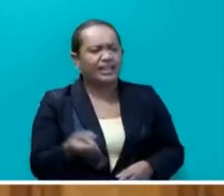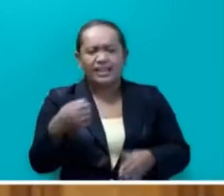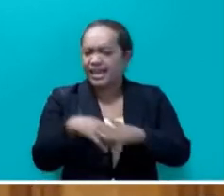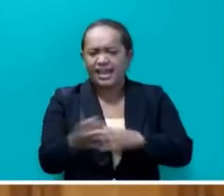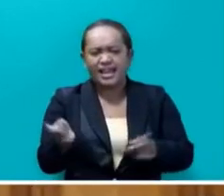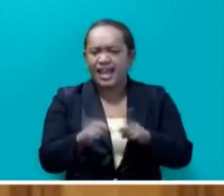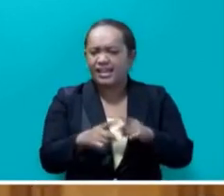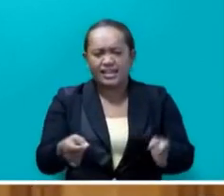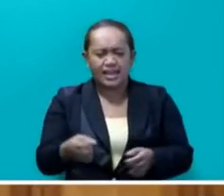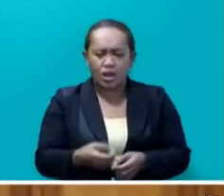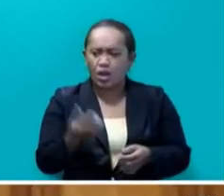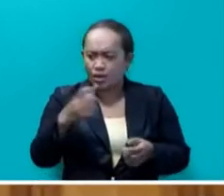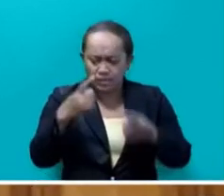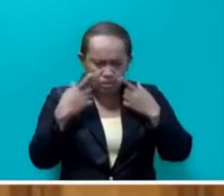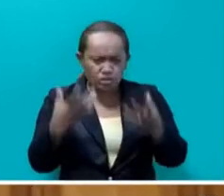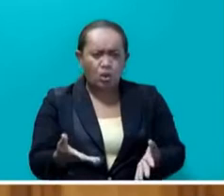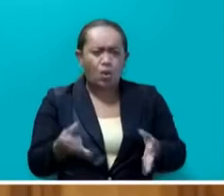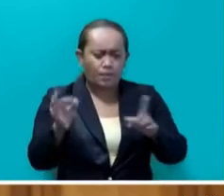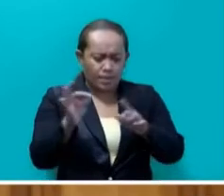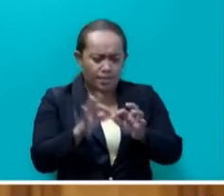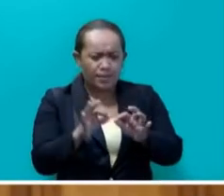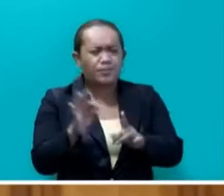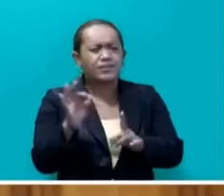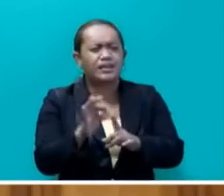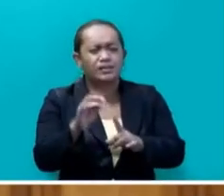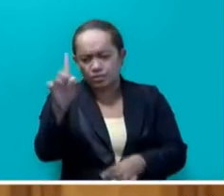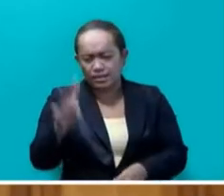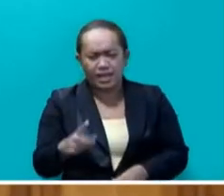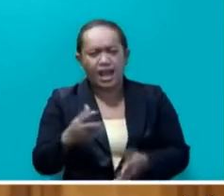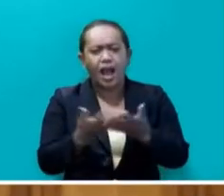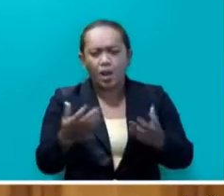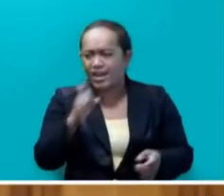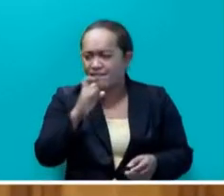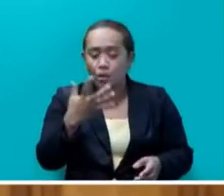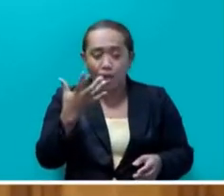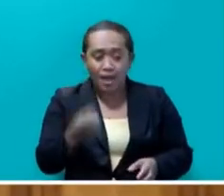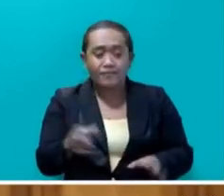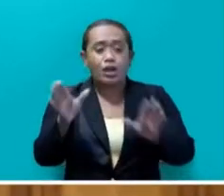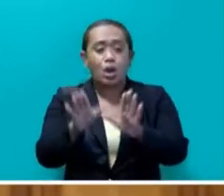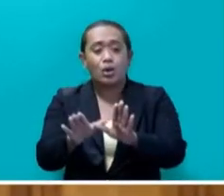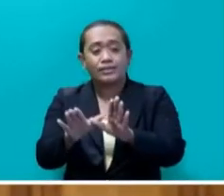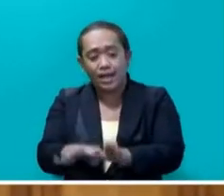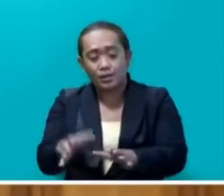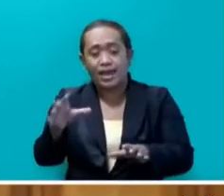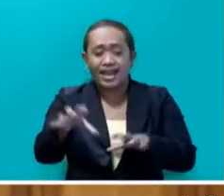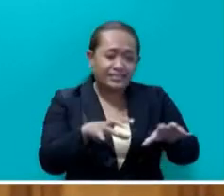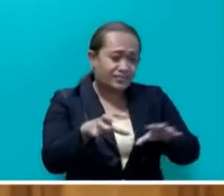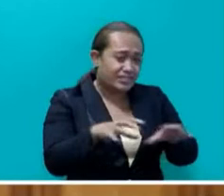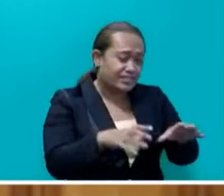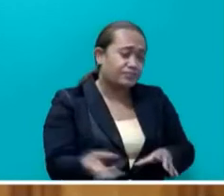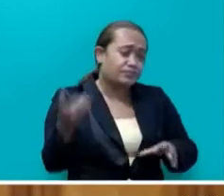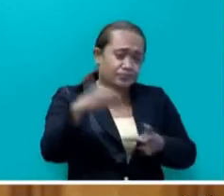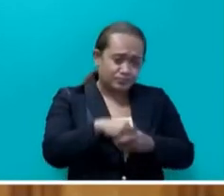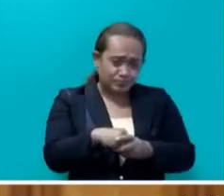indicated by the Honorable Professor Biman today, even when you have a lockdown, activities that contribute to the GDP don't